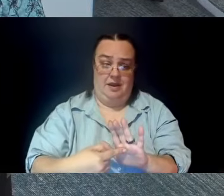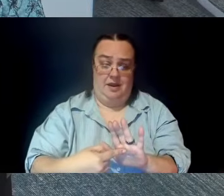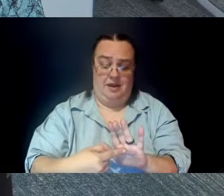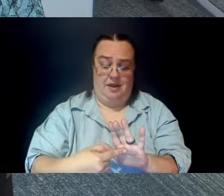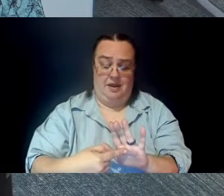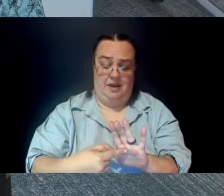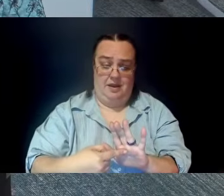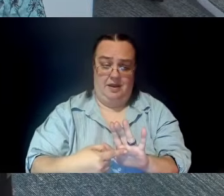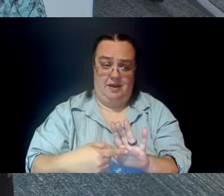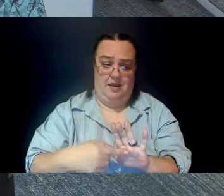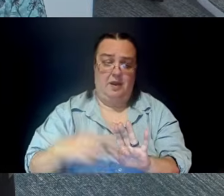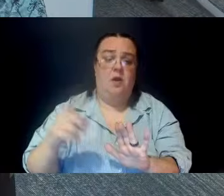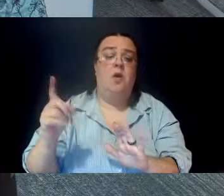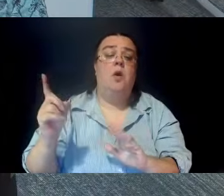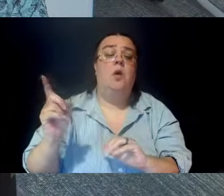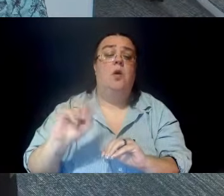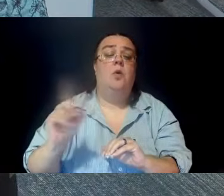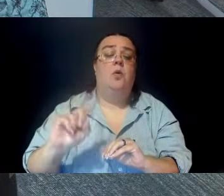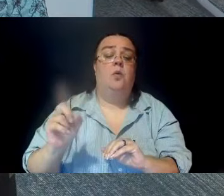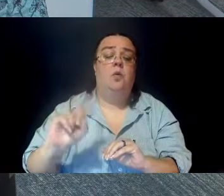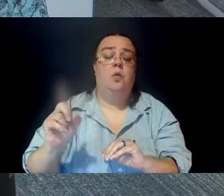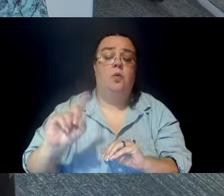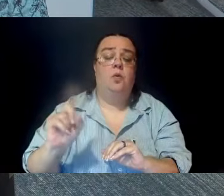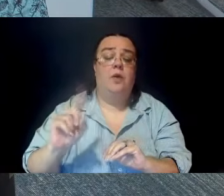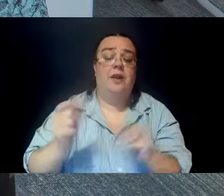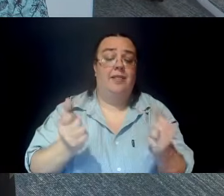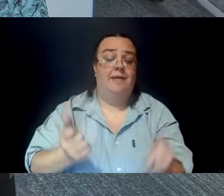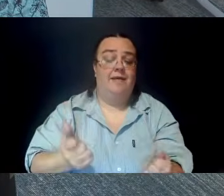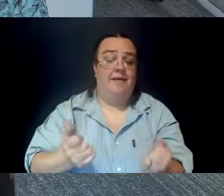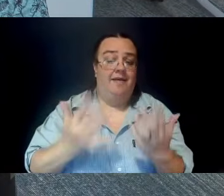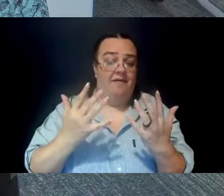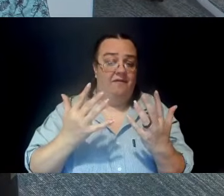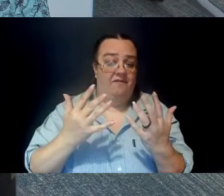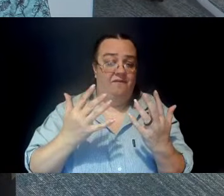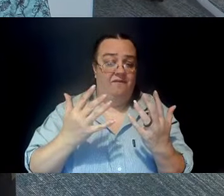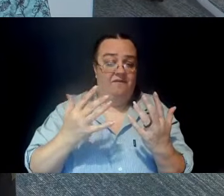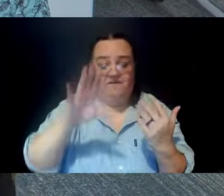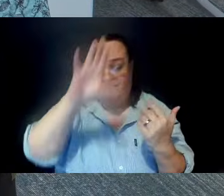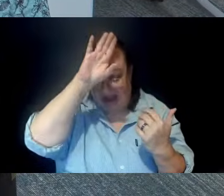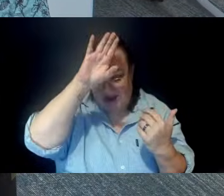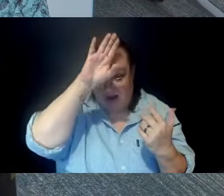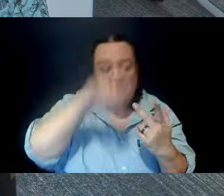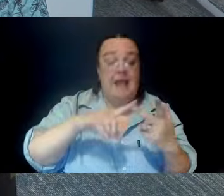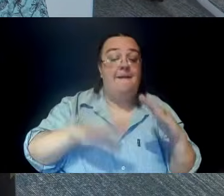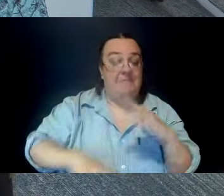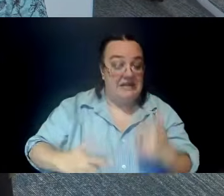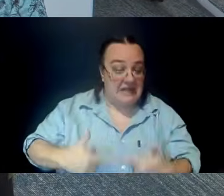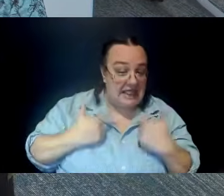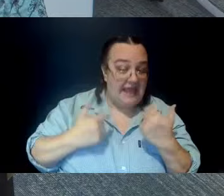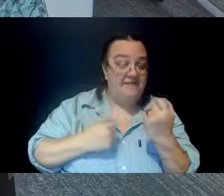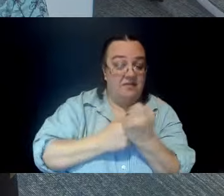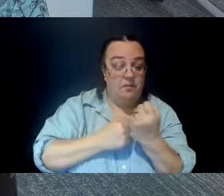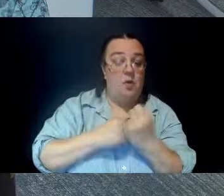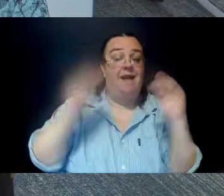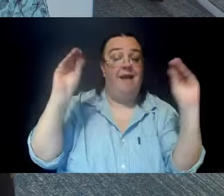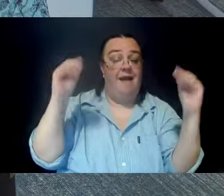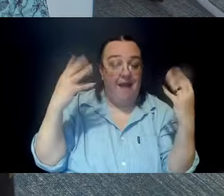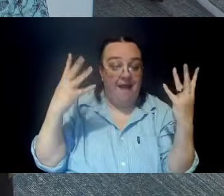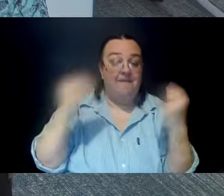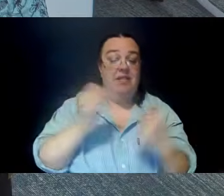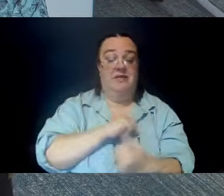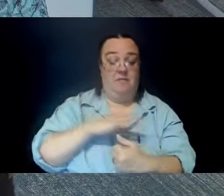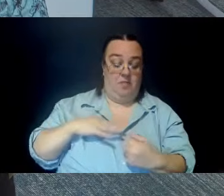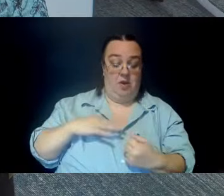where this fire engine, basic life support, ambulance personnel, and medic personnel come from. Here it's